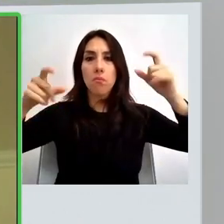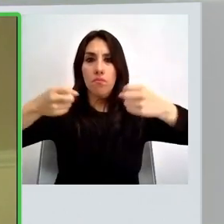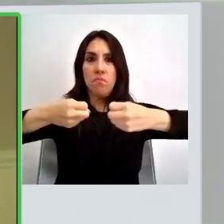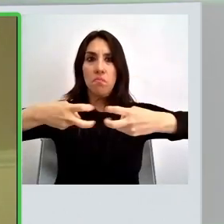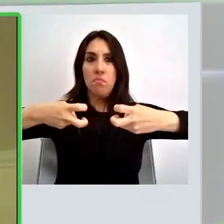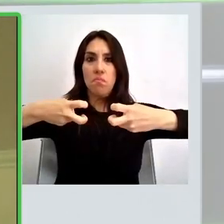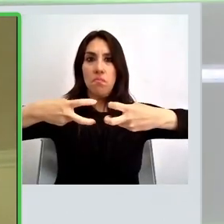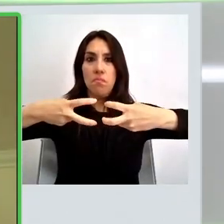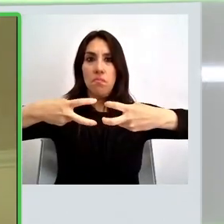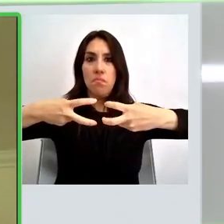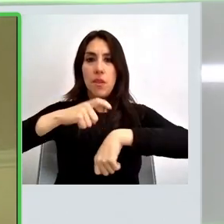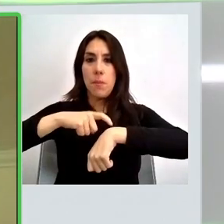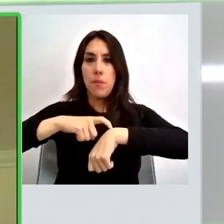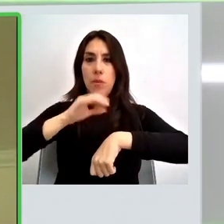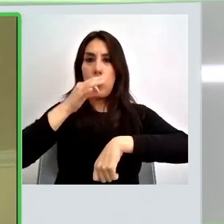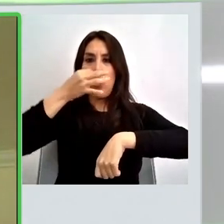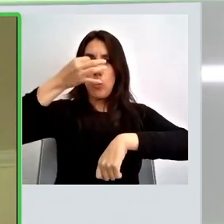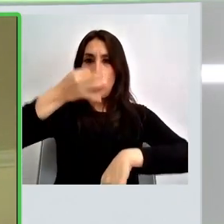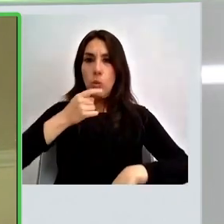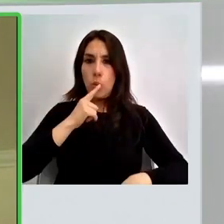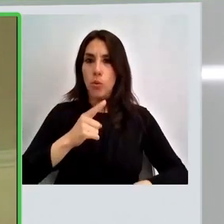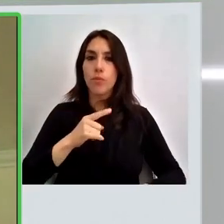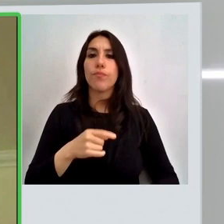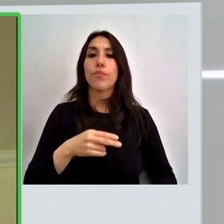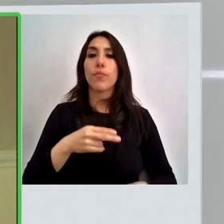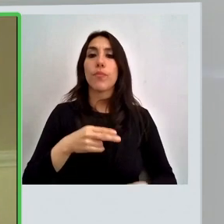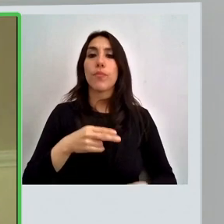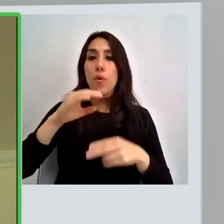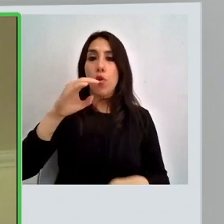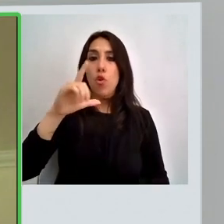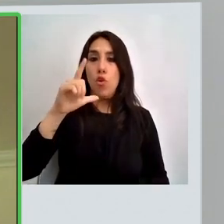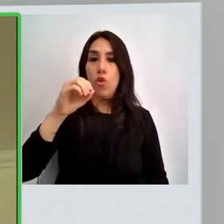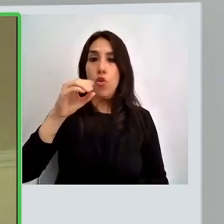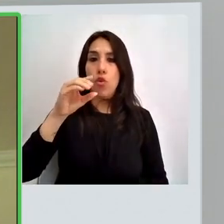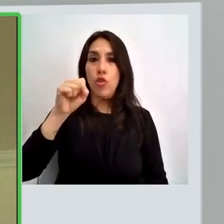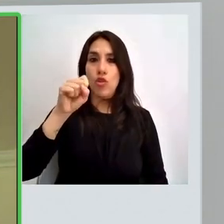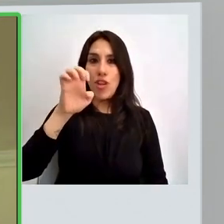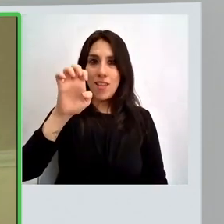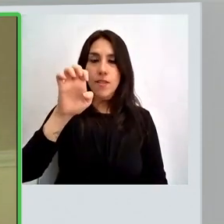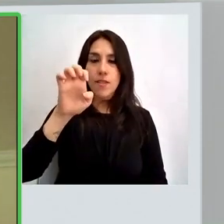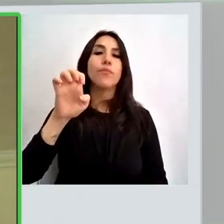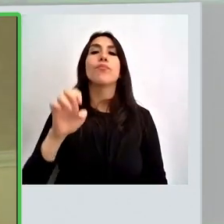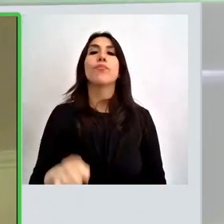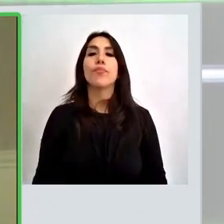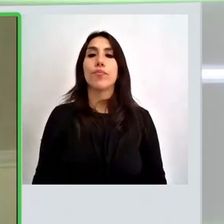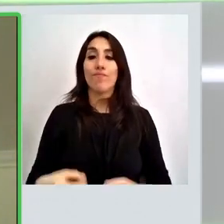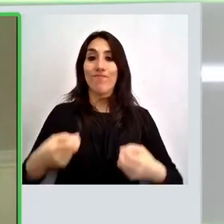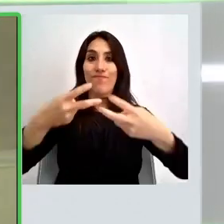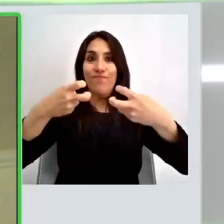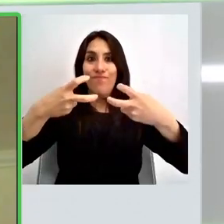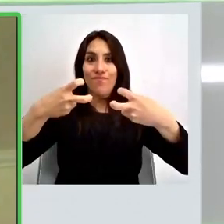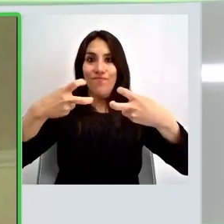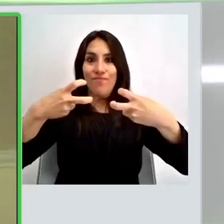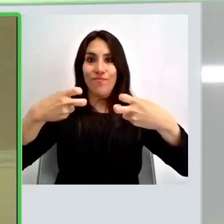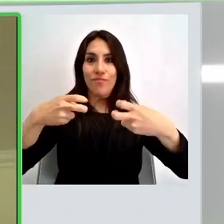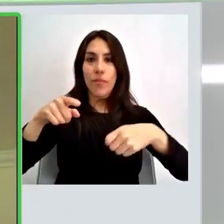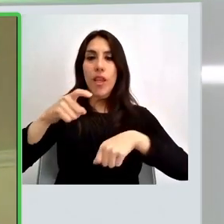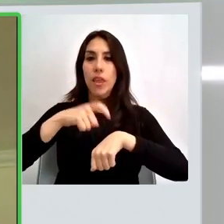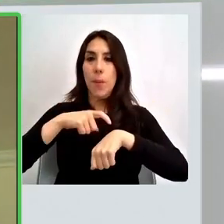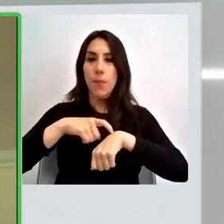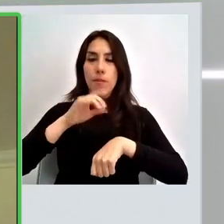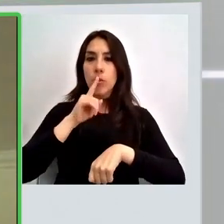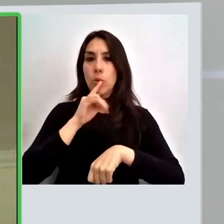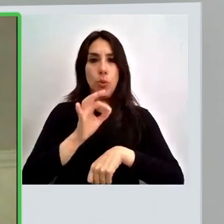but I want to get back to the Americans with Disabilities Act. There are 4 goals of the Americans with Disabilities